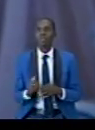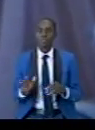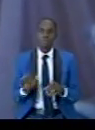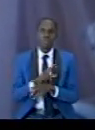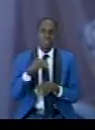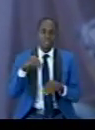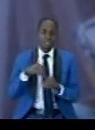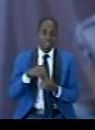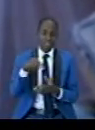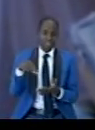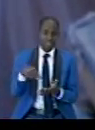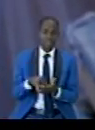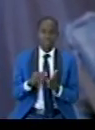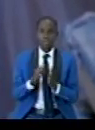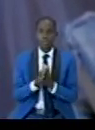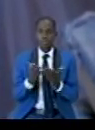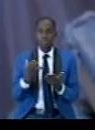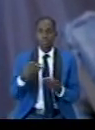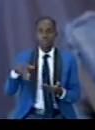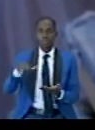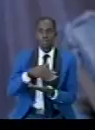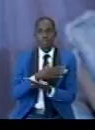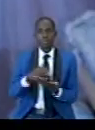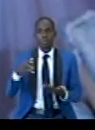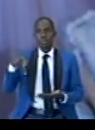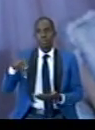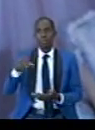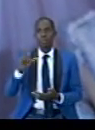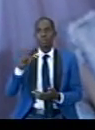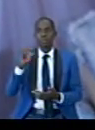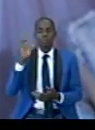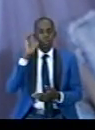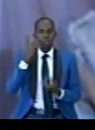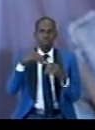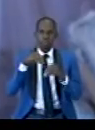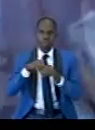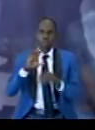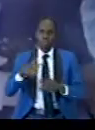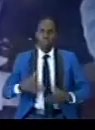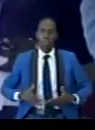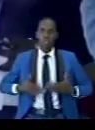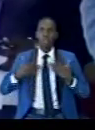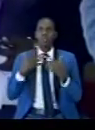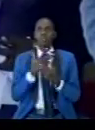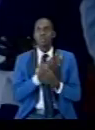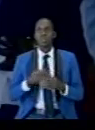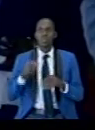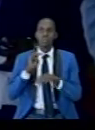Psalms will come into your life and ministry in Jesus' name.